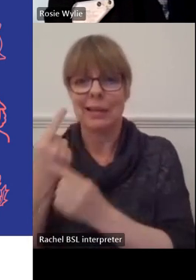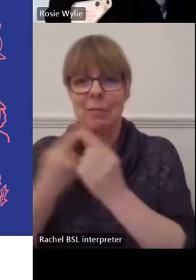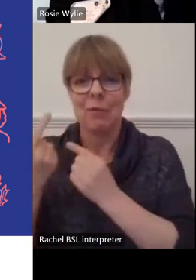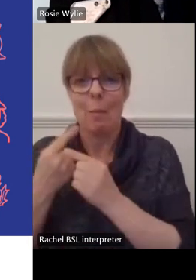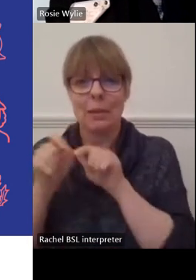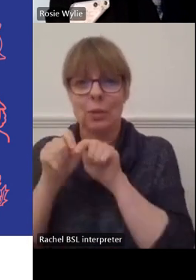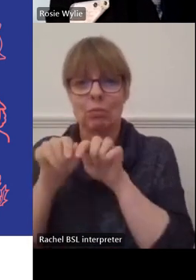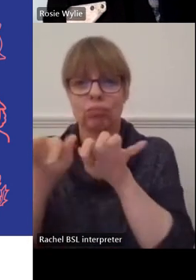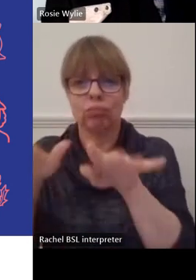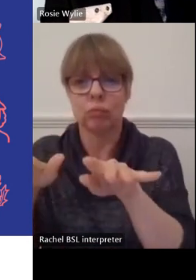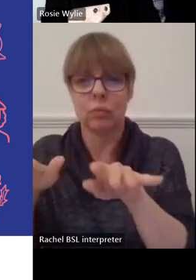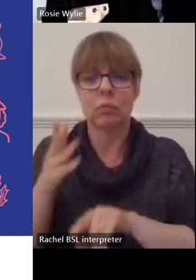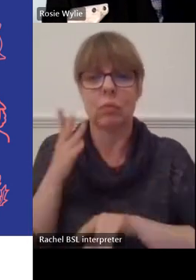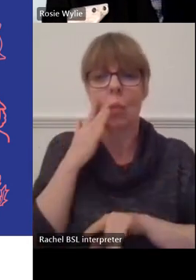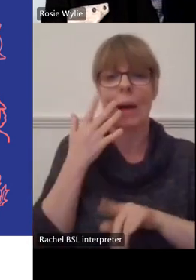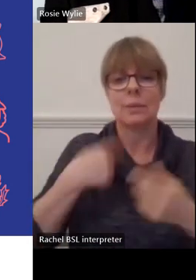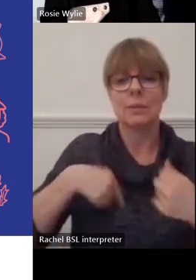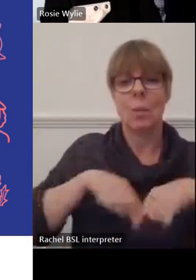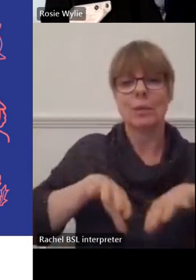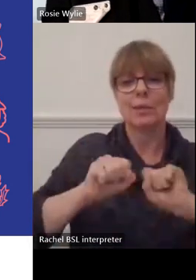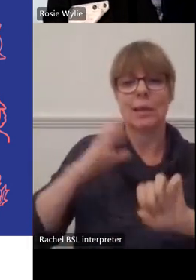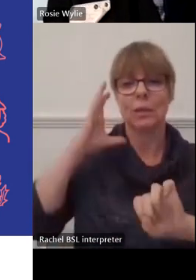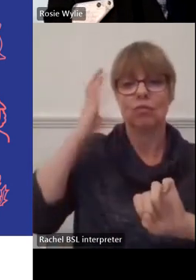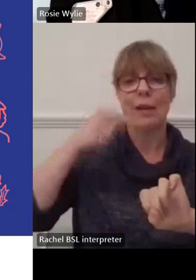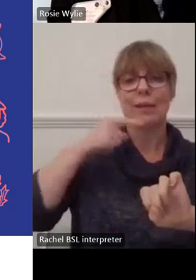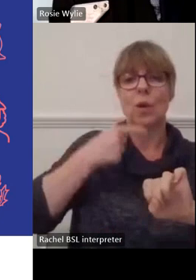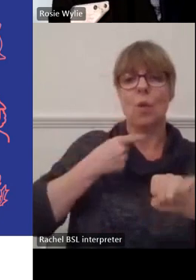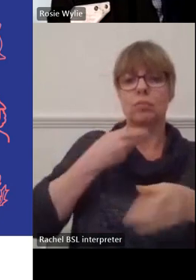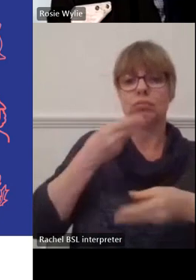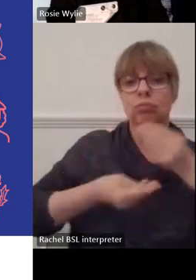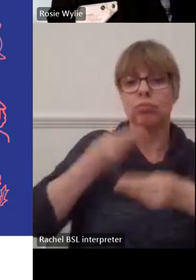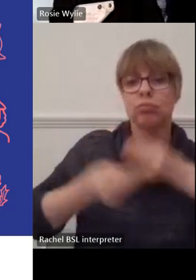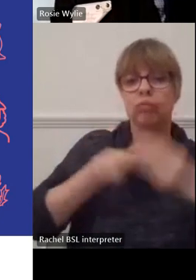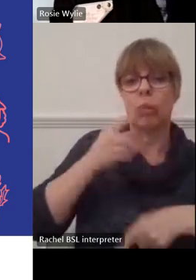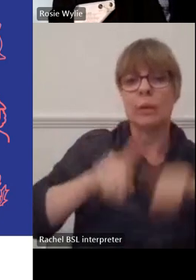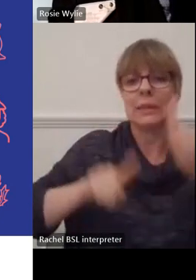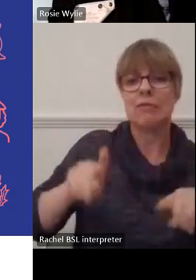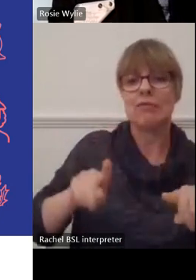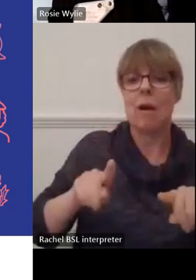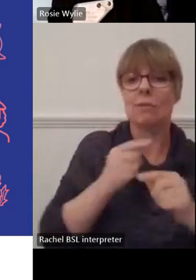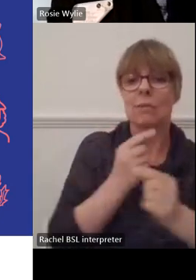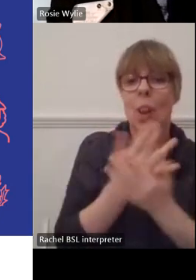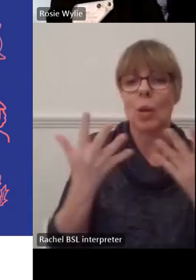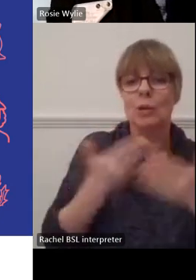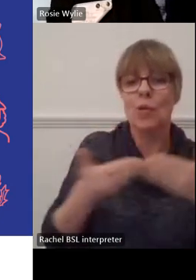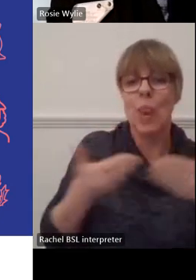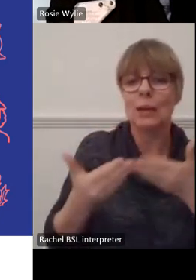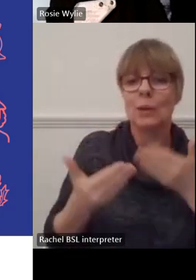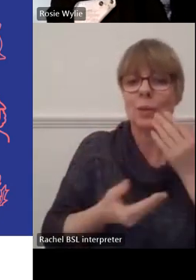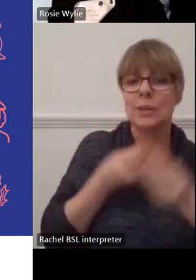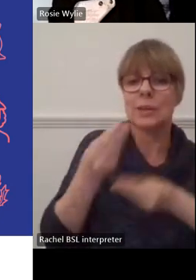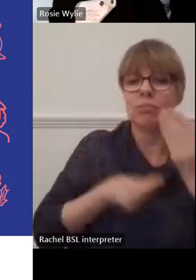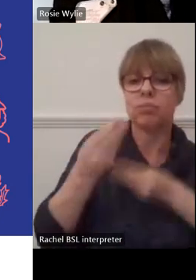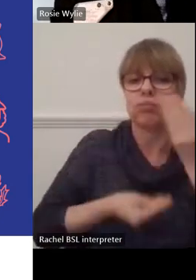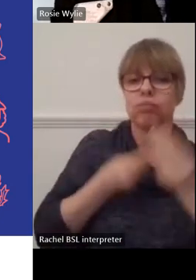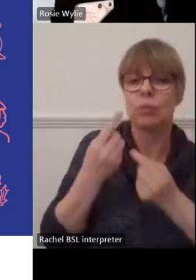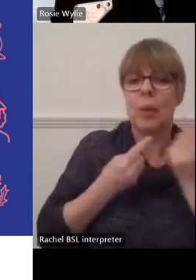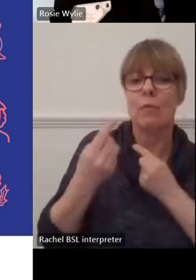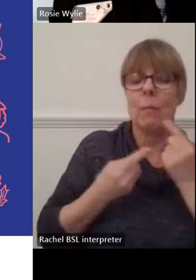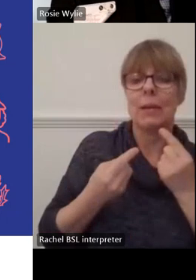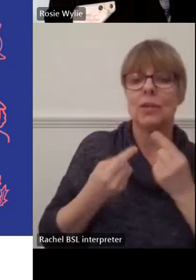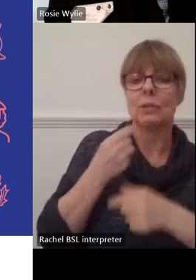understanding. And we had to get some volunteers on who can speak multi-languages. And if you,